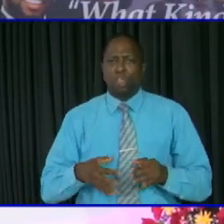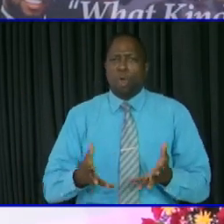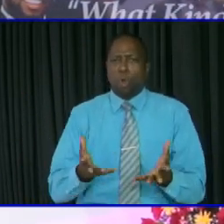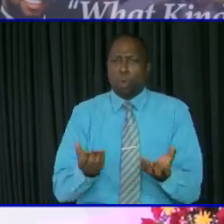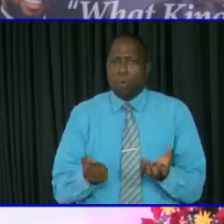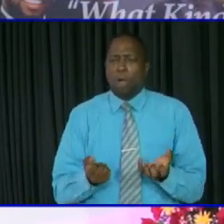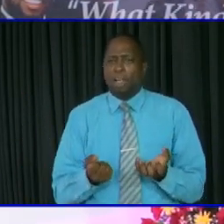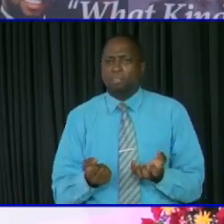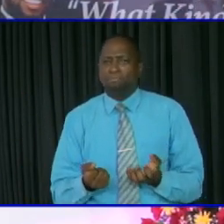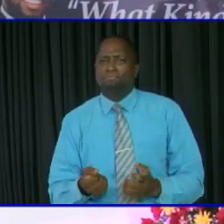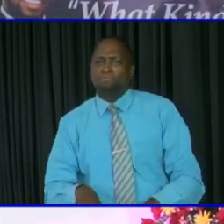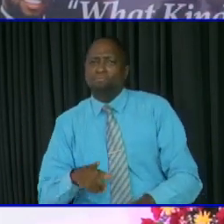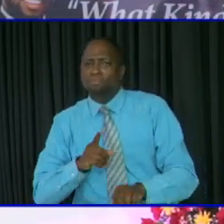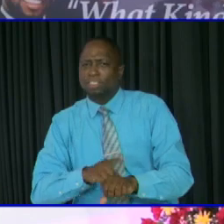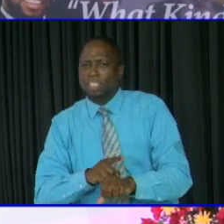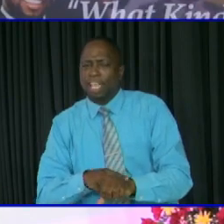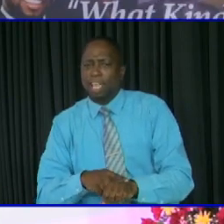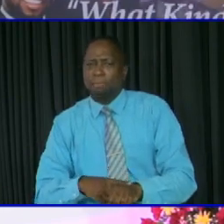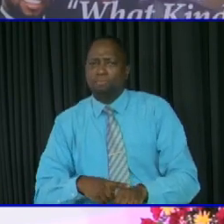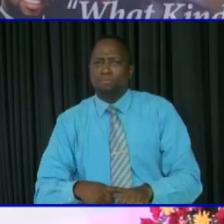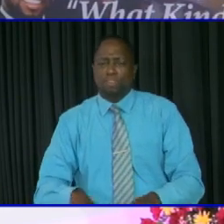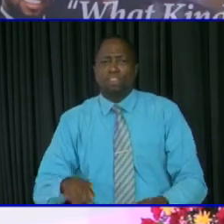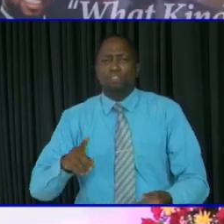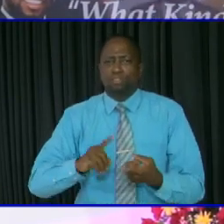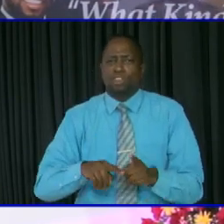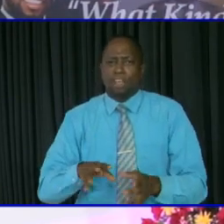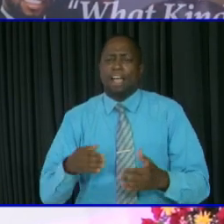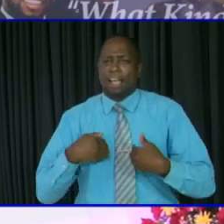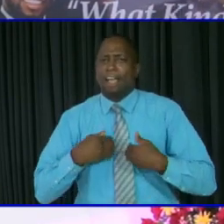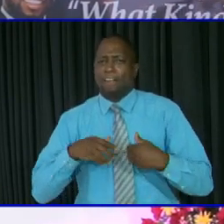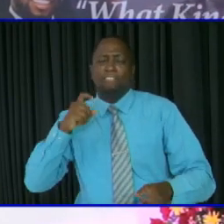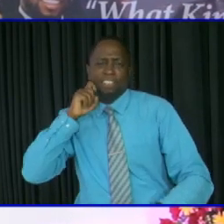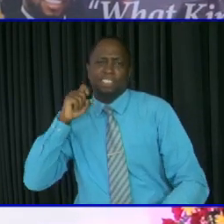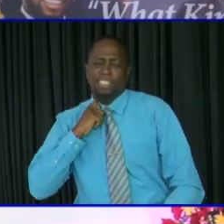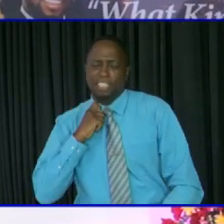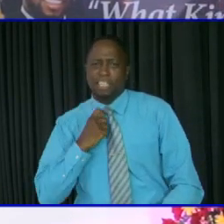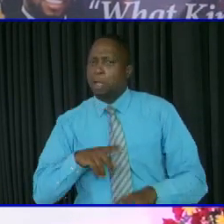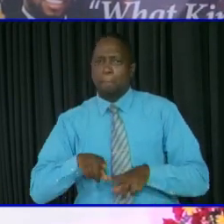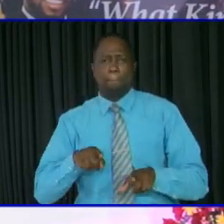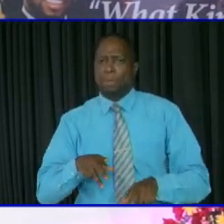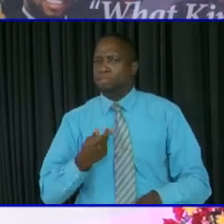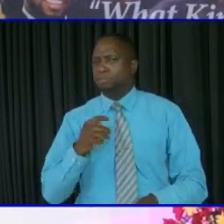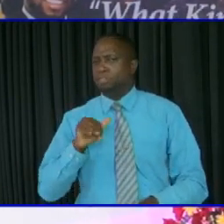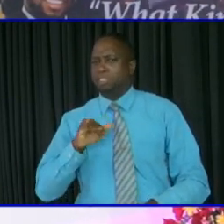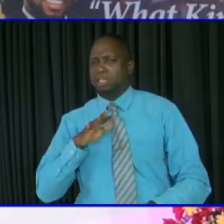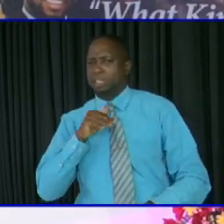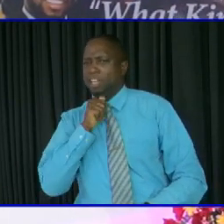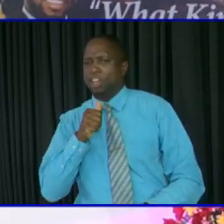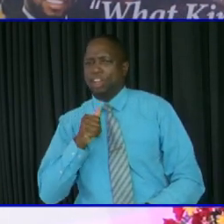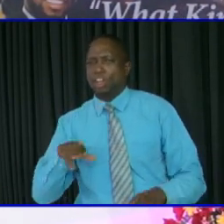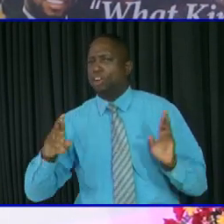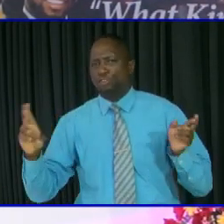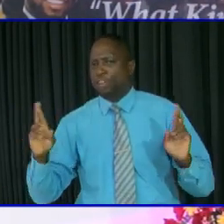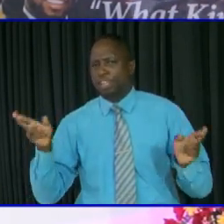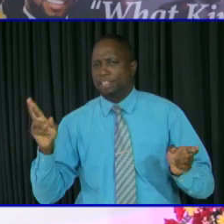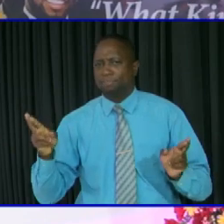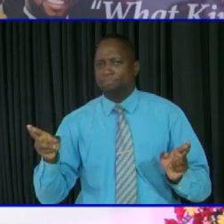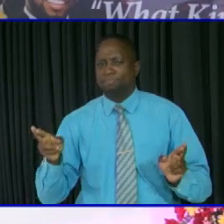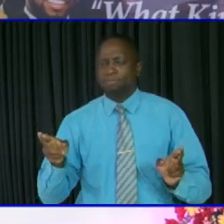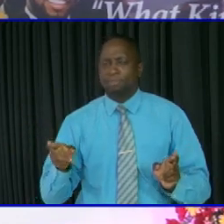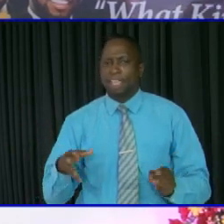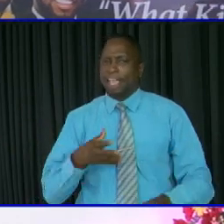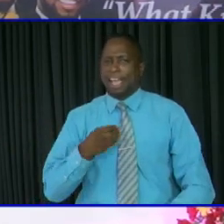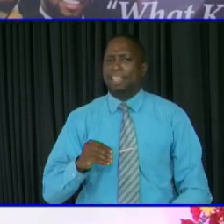up that prized item of their virginity. So some are virgin, they are not ready, and they are